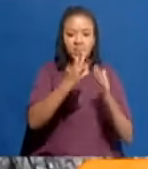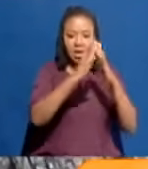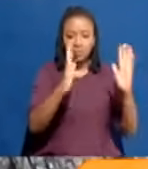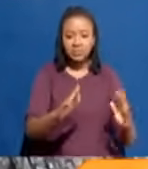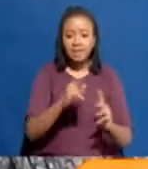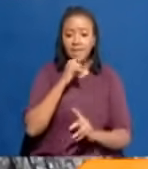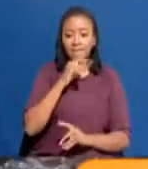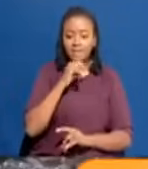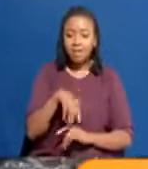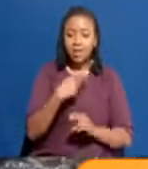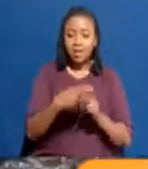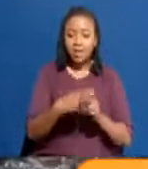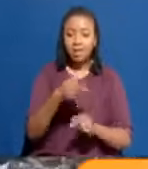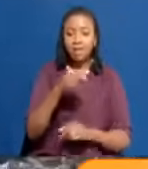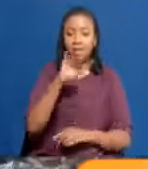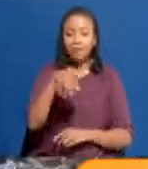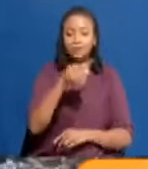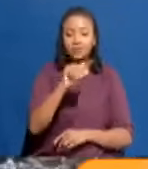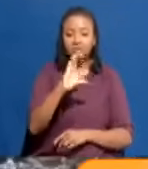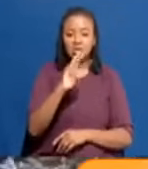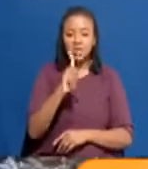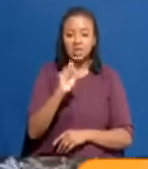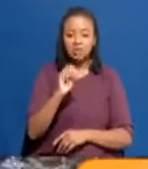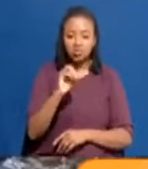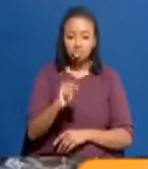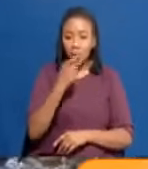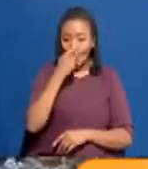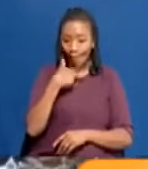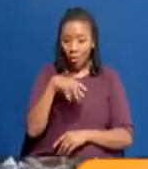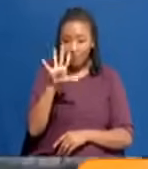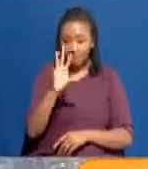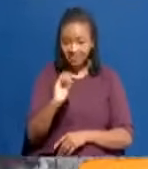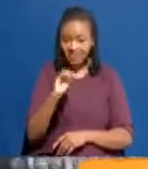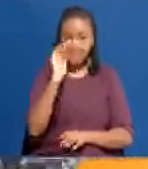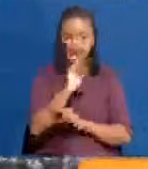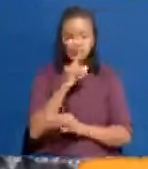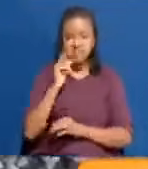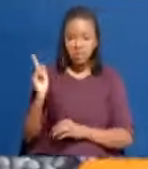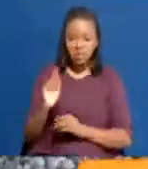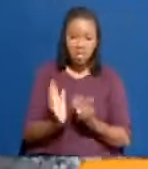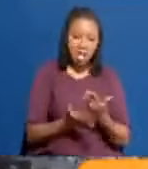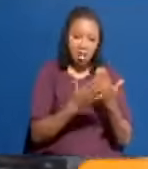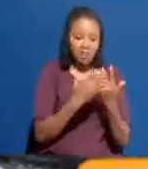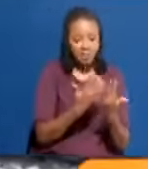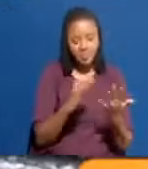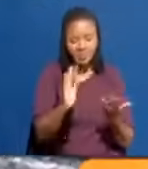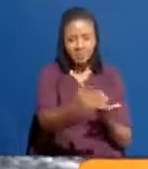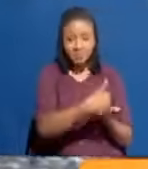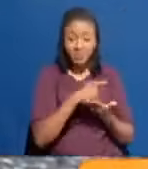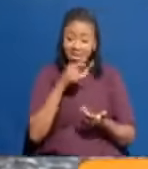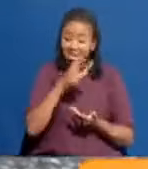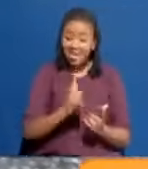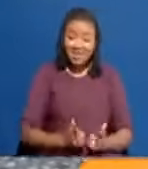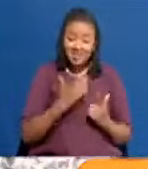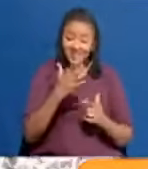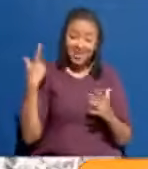50-year-old Jackson Kesir has hired this young man to salvage what remains from the debris of his home of 5 decades.